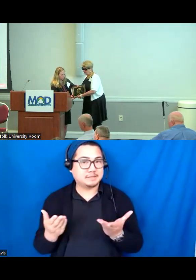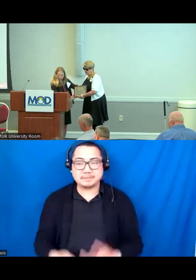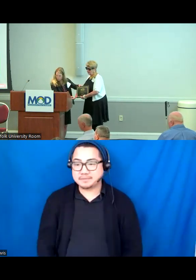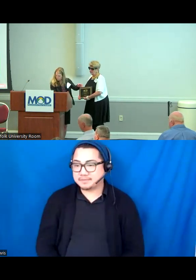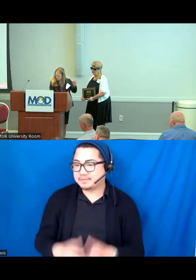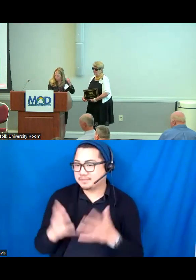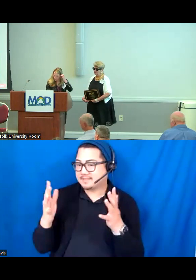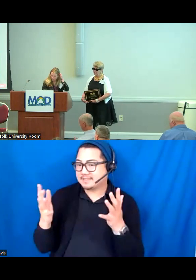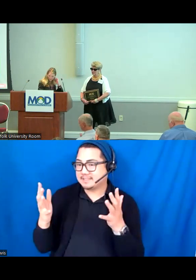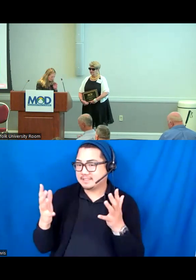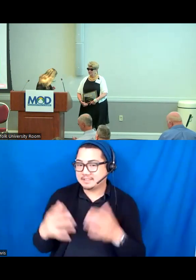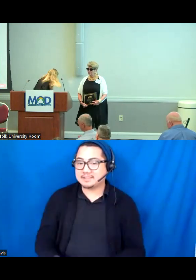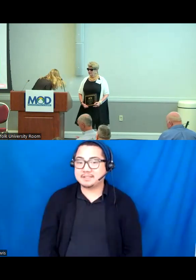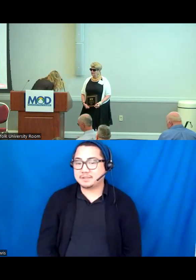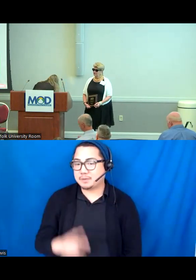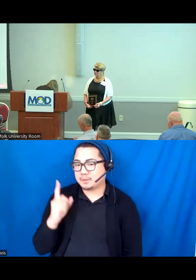One more.